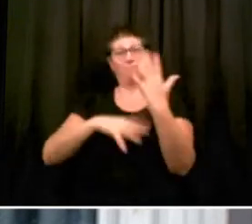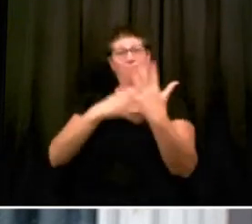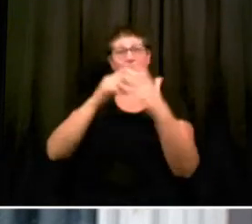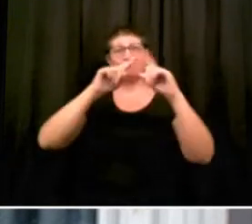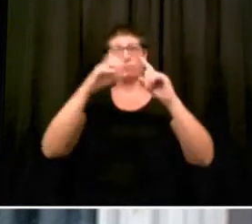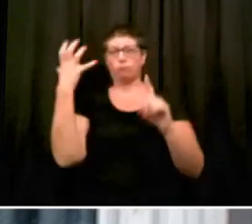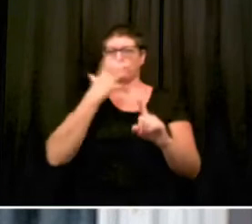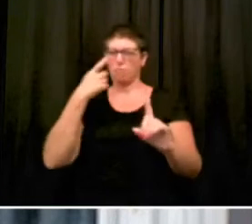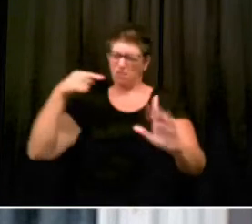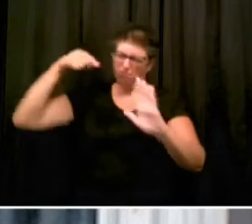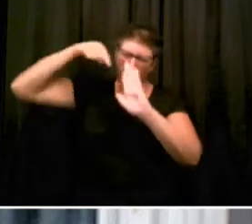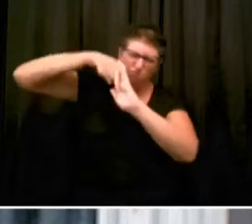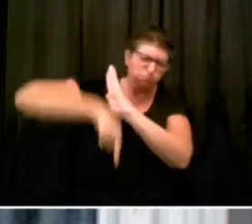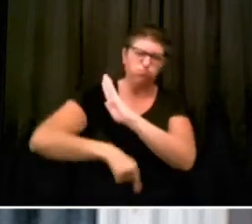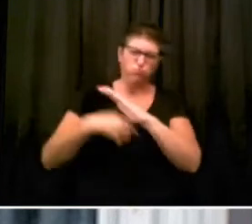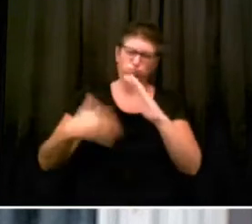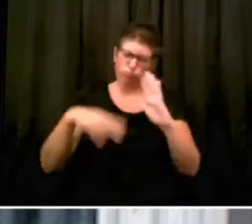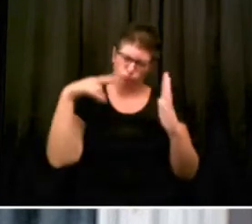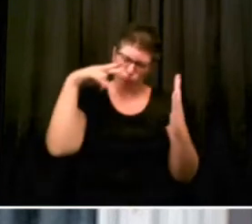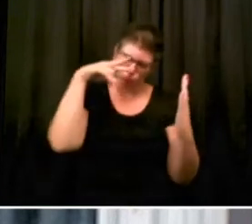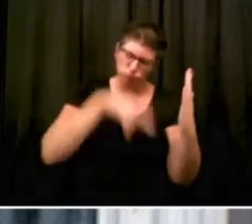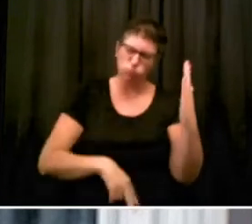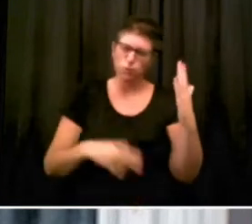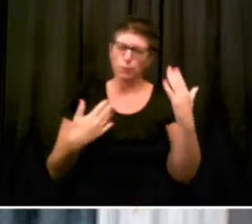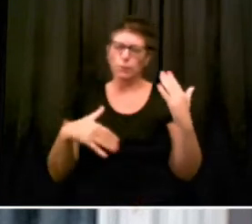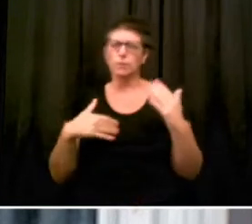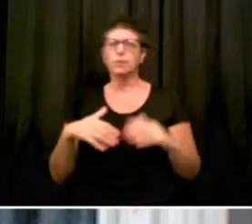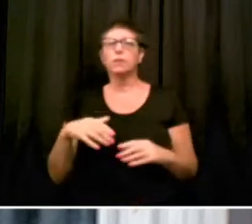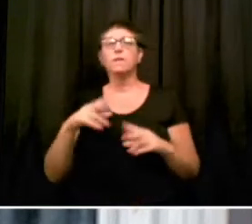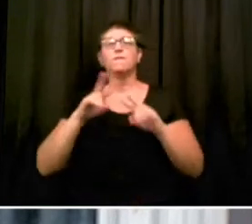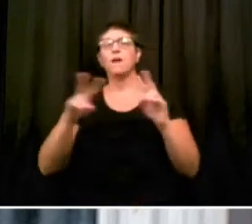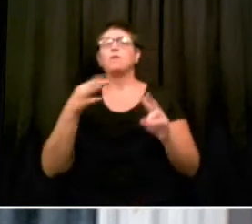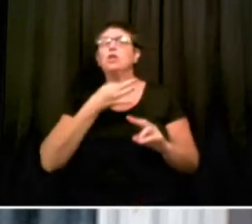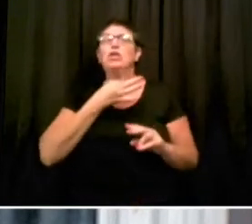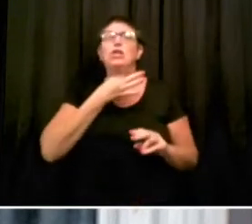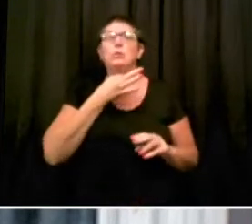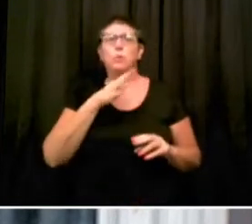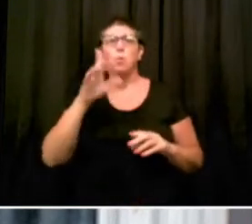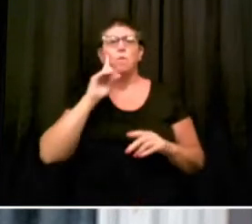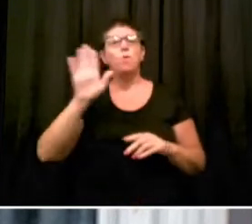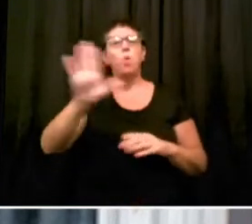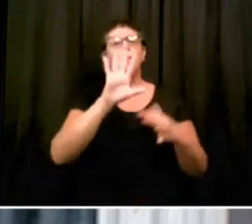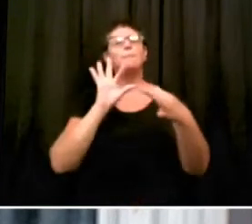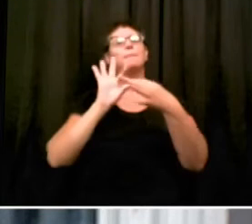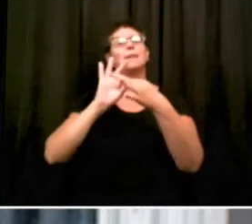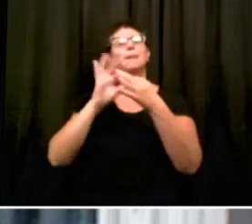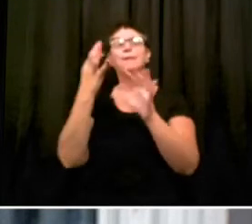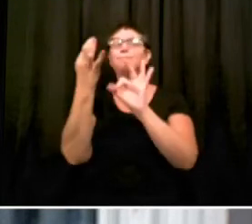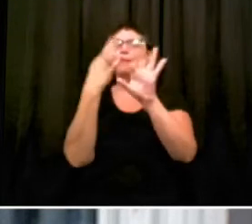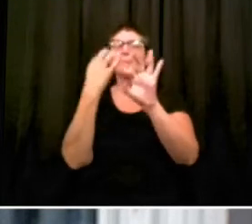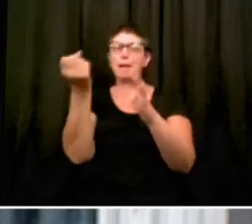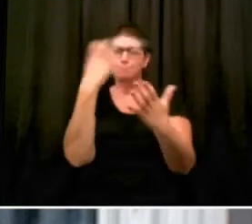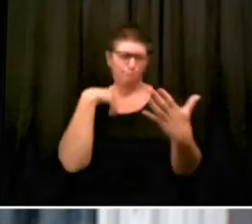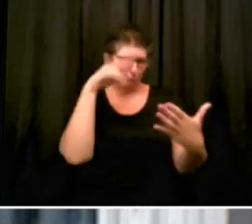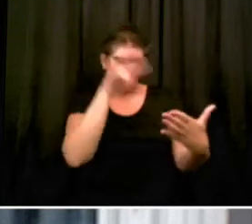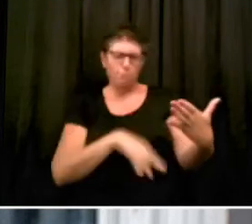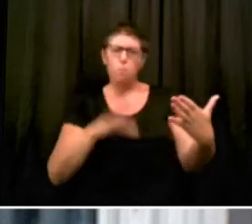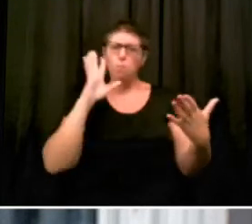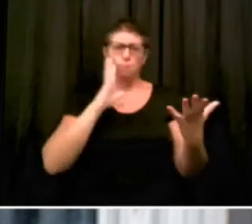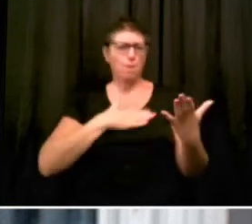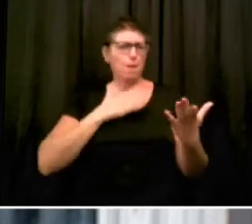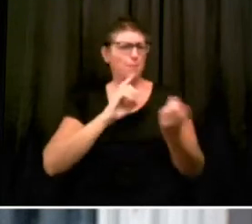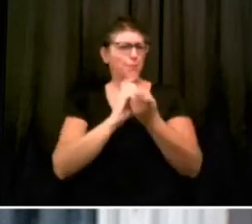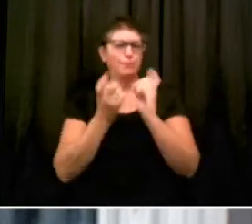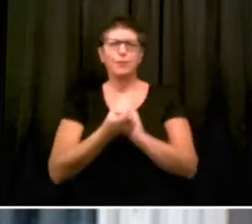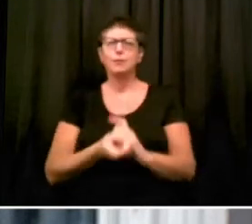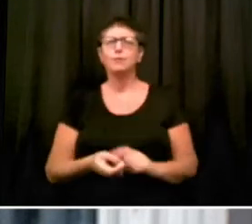curious how the public comment session will be, and we expect it to be finalized by this coming January. None of this is new